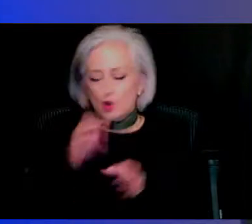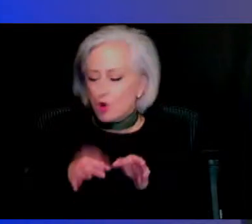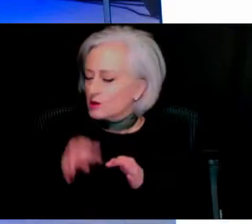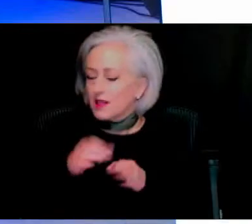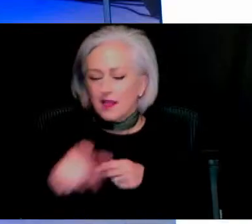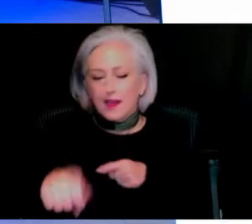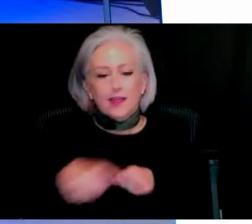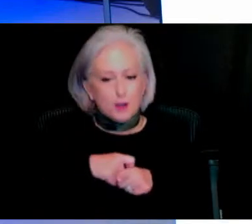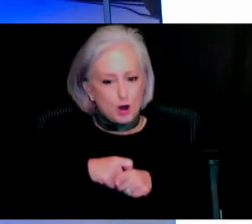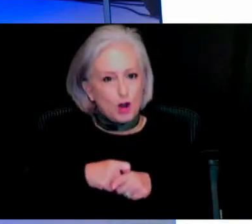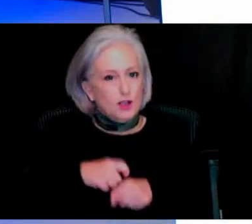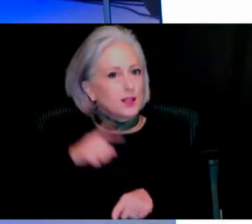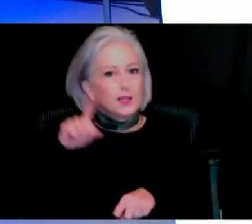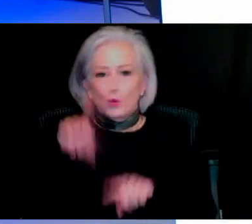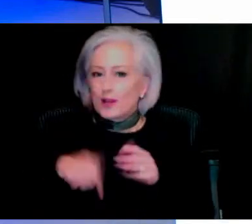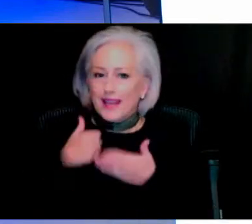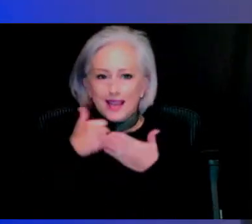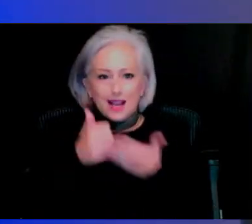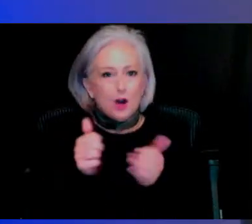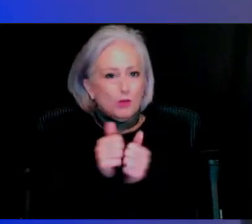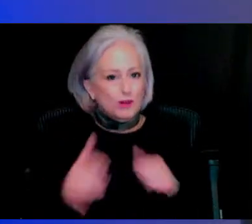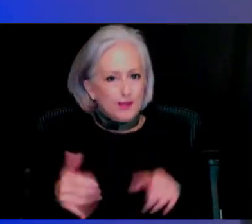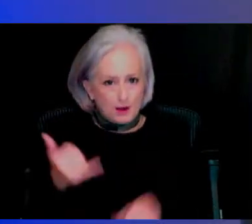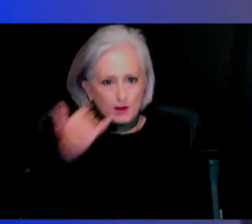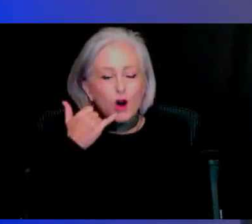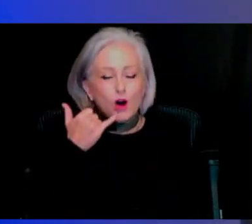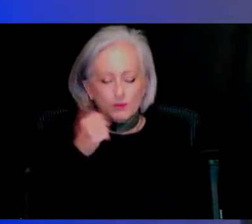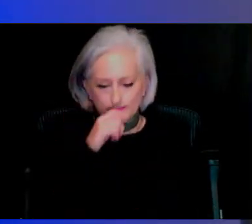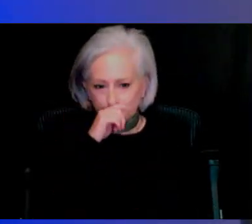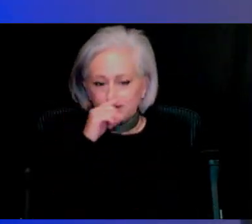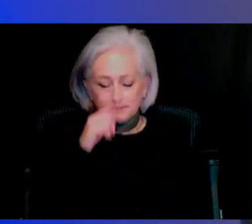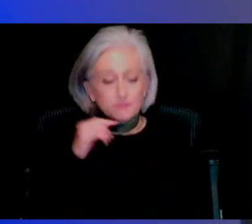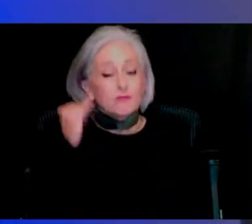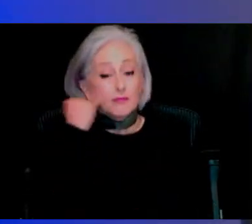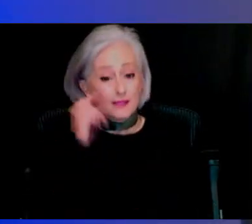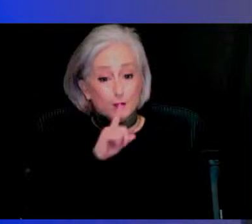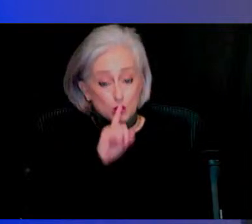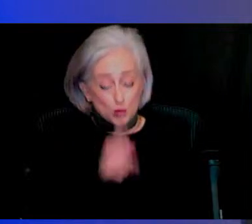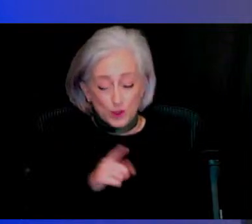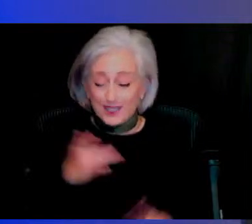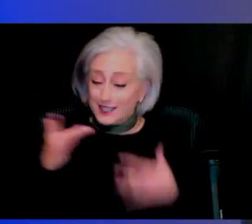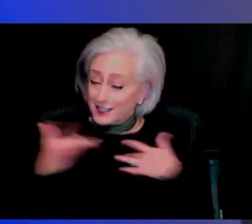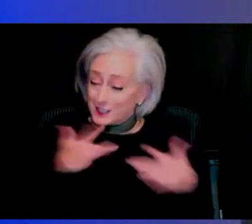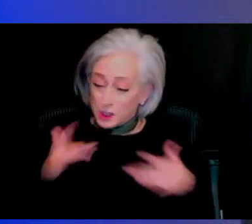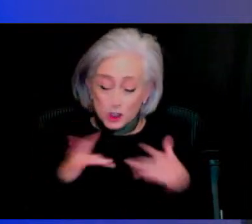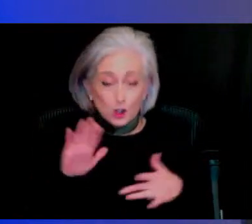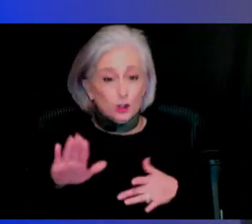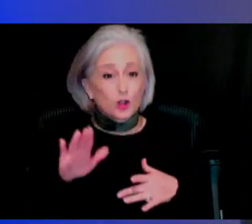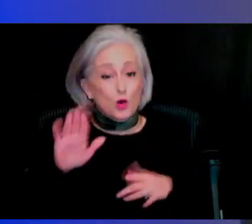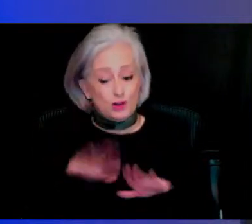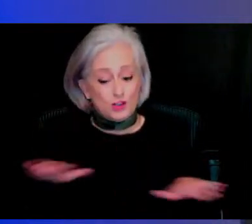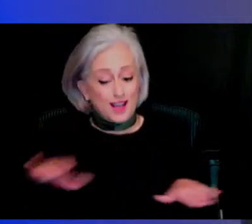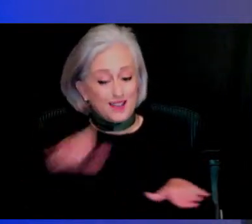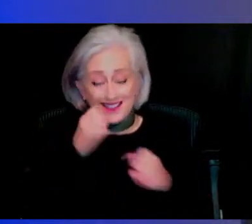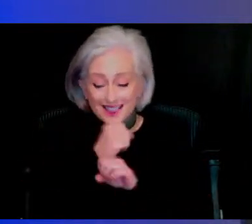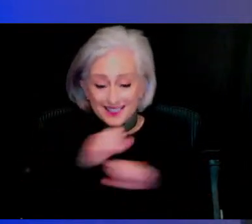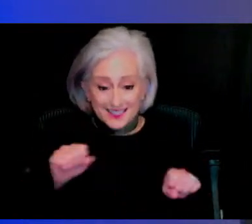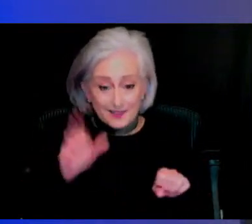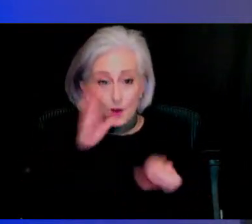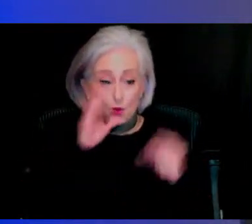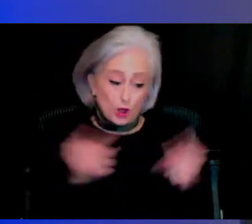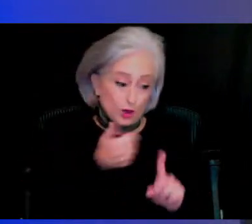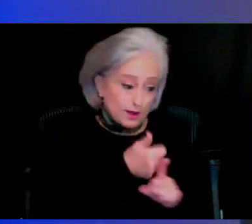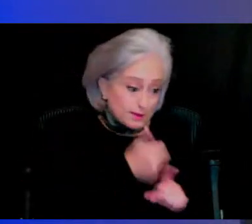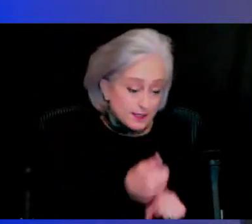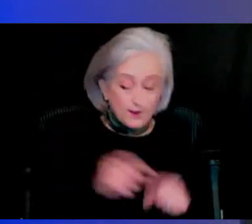help if we don't make the phone calls, right? Correct. And if you're truly concerned your child is not safe, they're going to hurt themselves or someone else, call